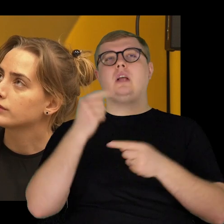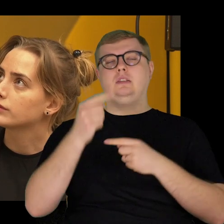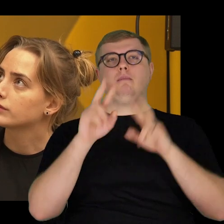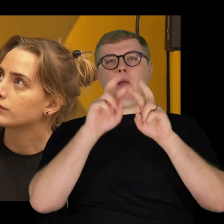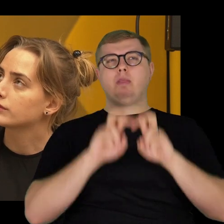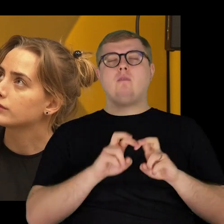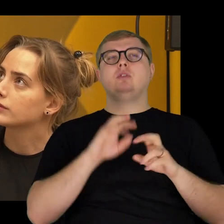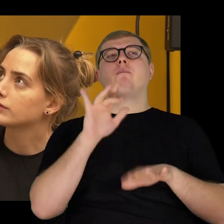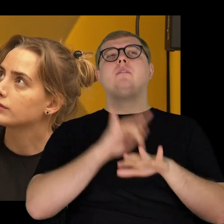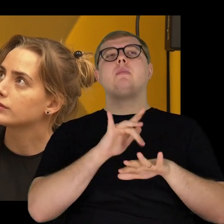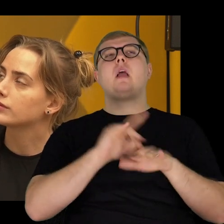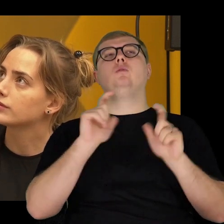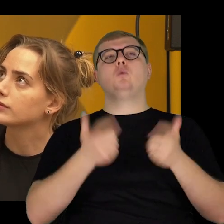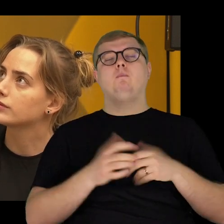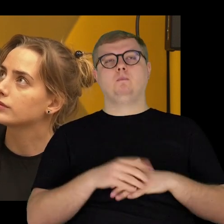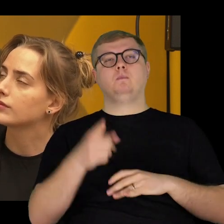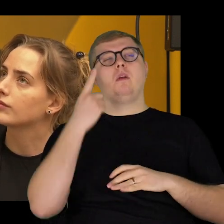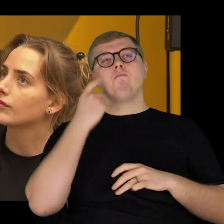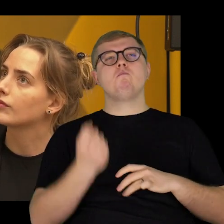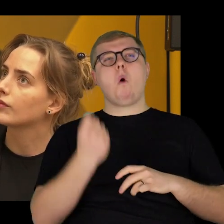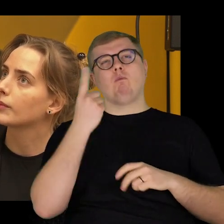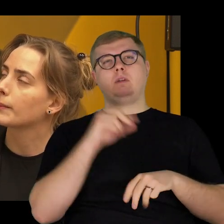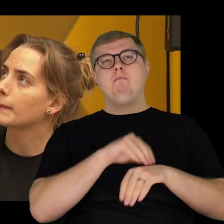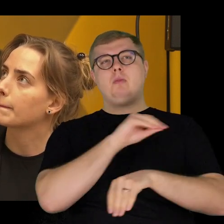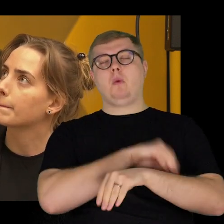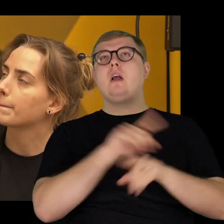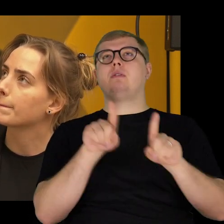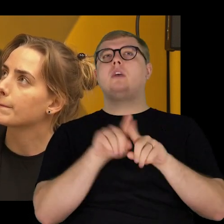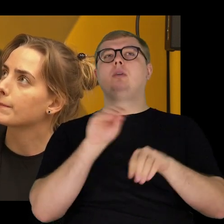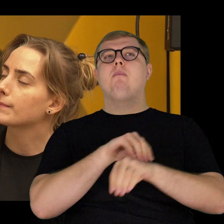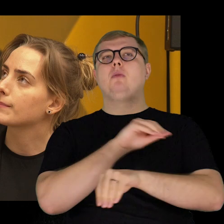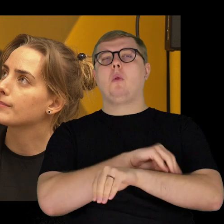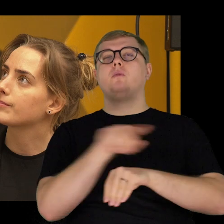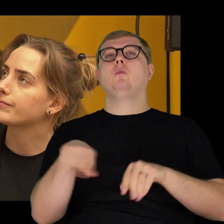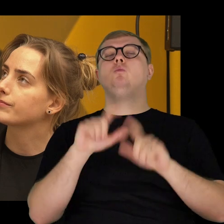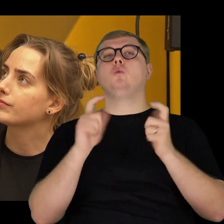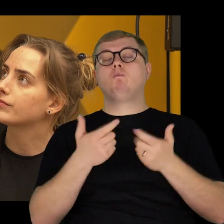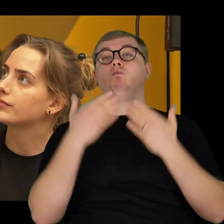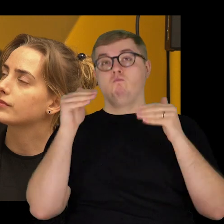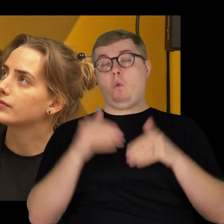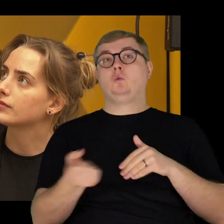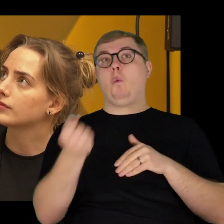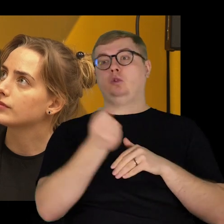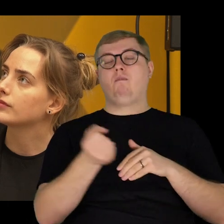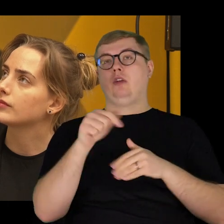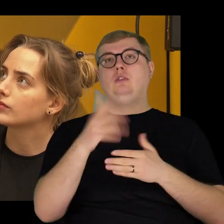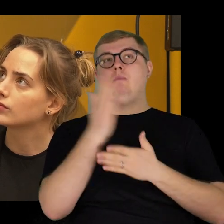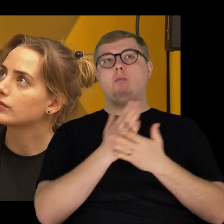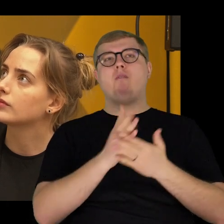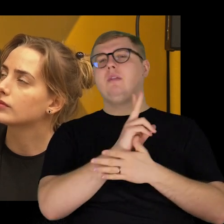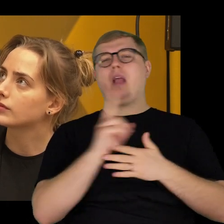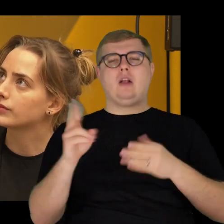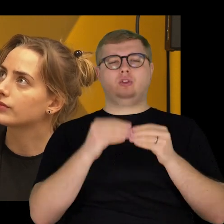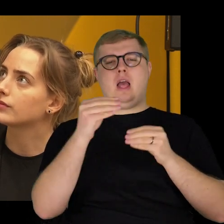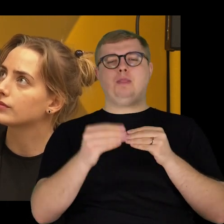the idea of this method and methodology is that you can use the mapping in every stage of your research,